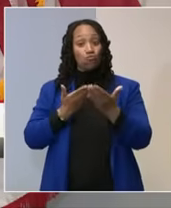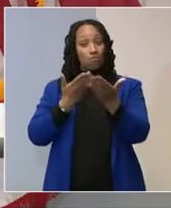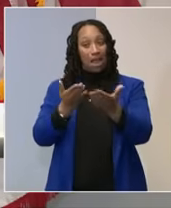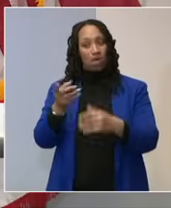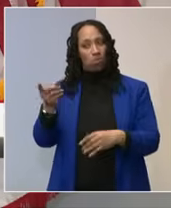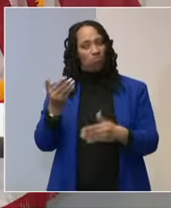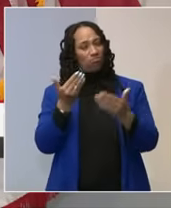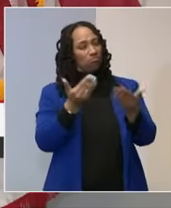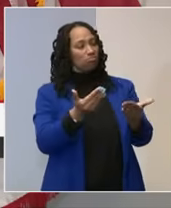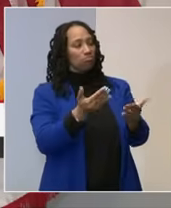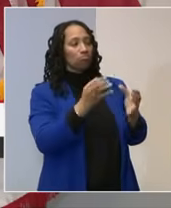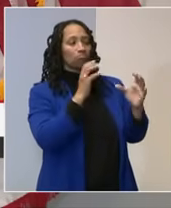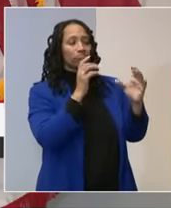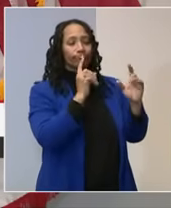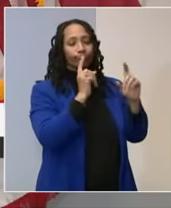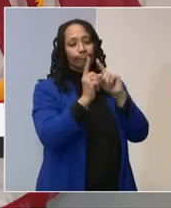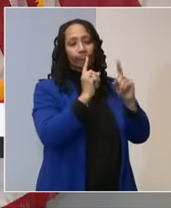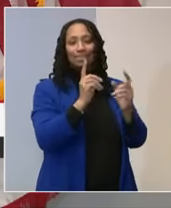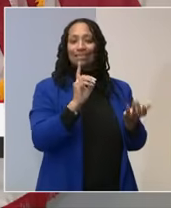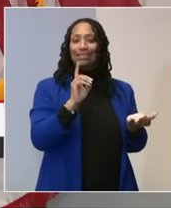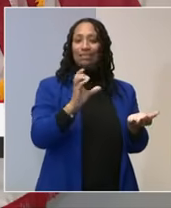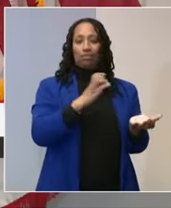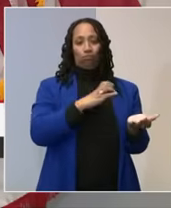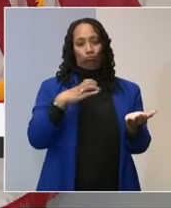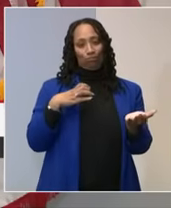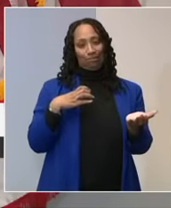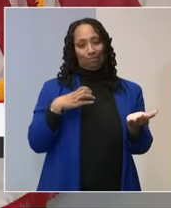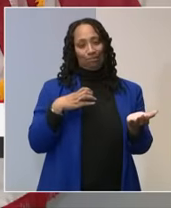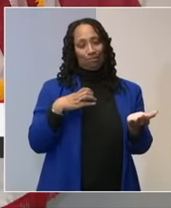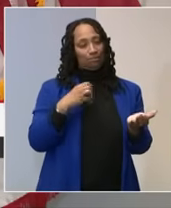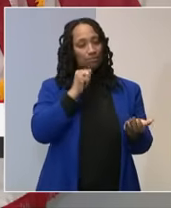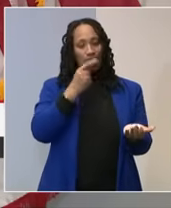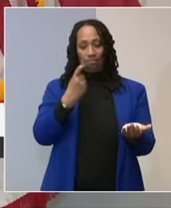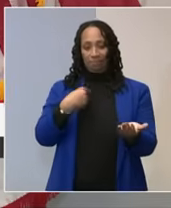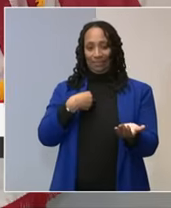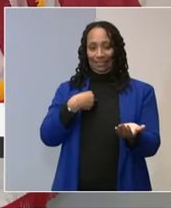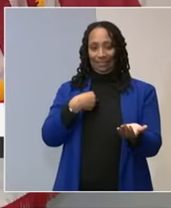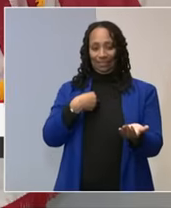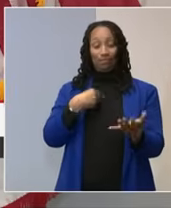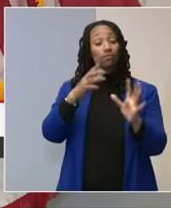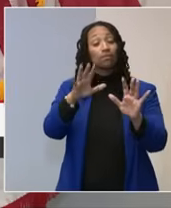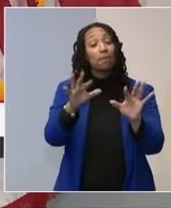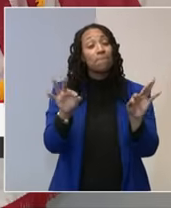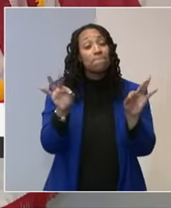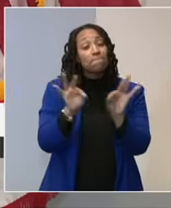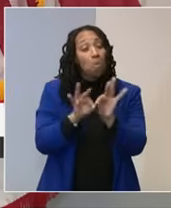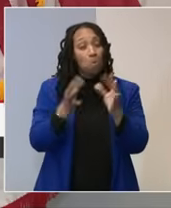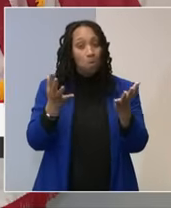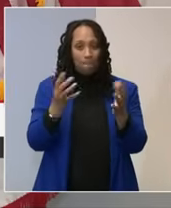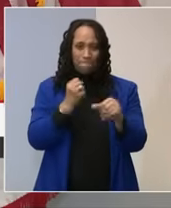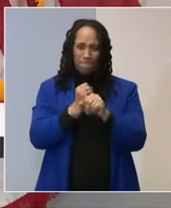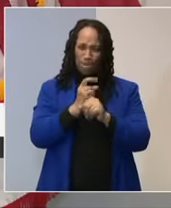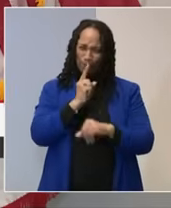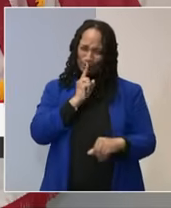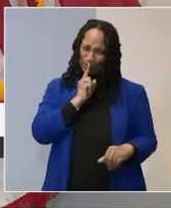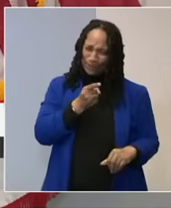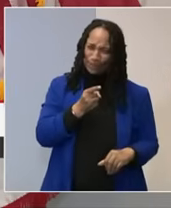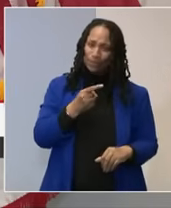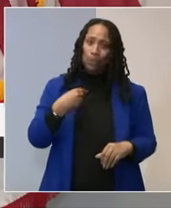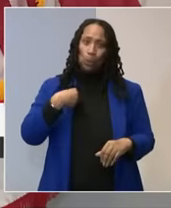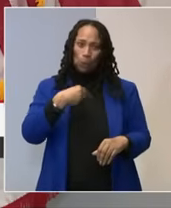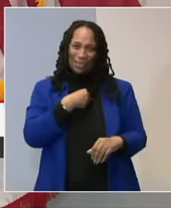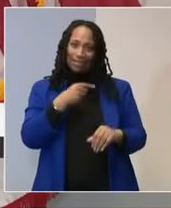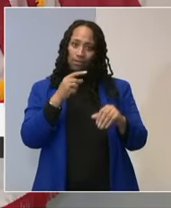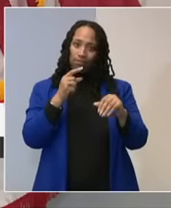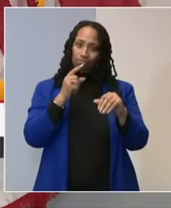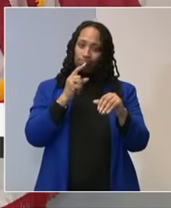are with that. I think it's a big thing to deliver by June, especially given